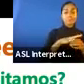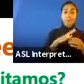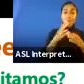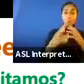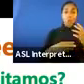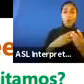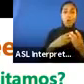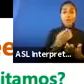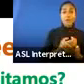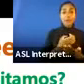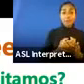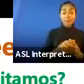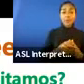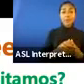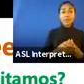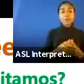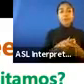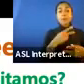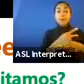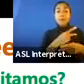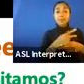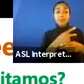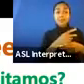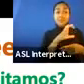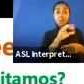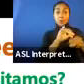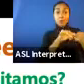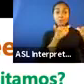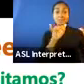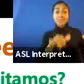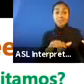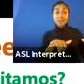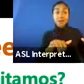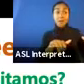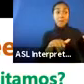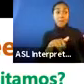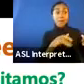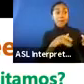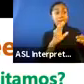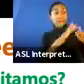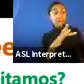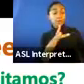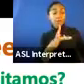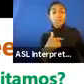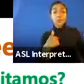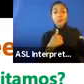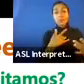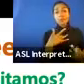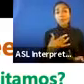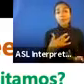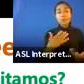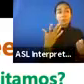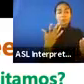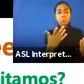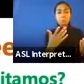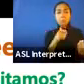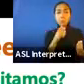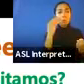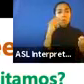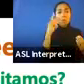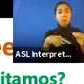maintaining ecosystem complexity isn't a part of our everyday relationships necessarily.